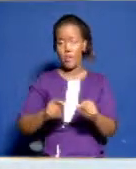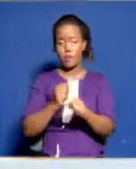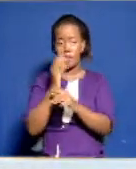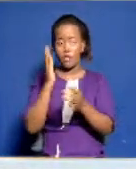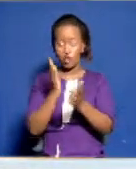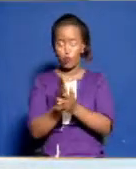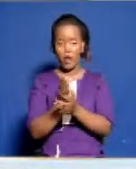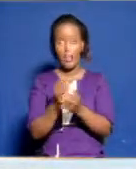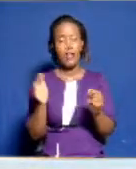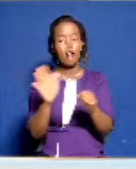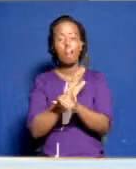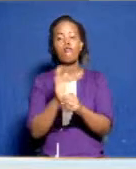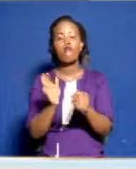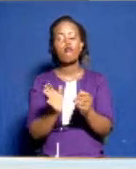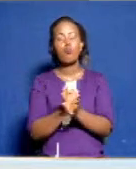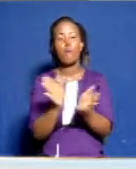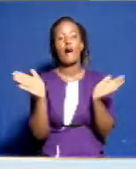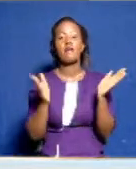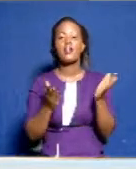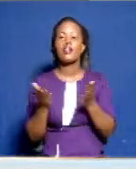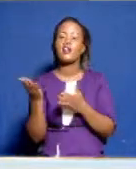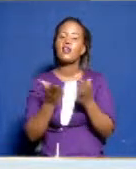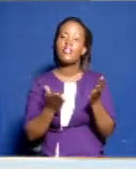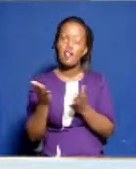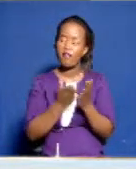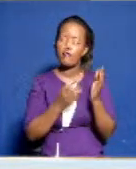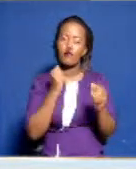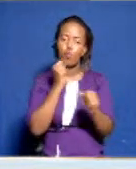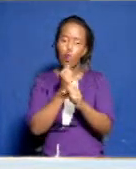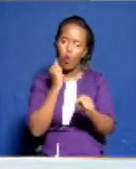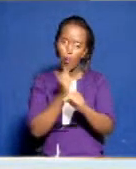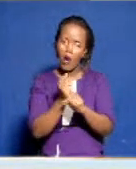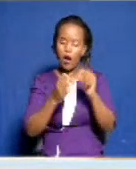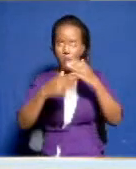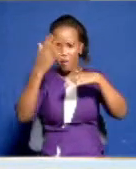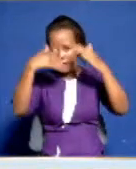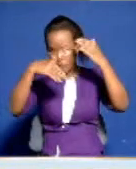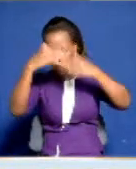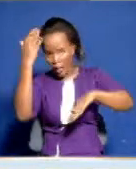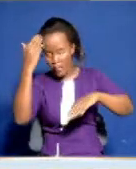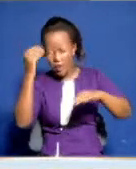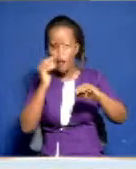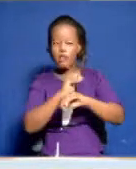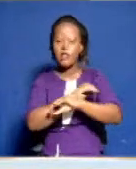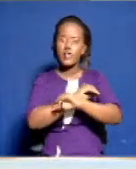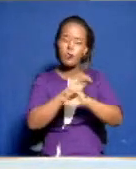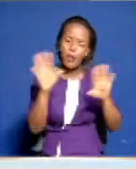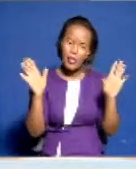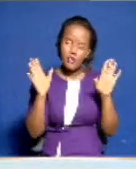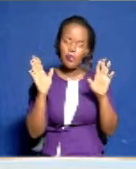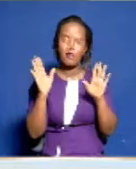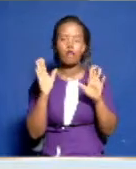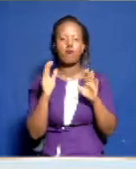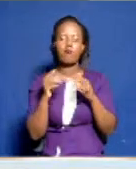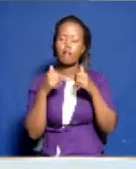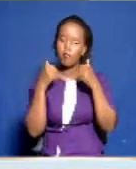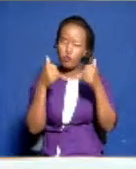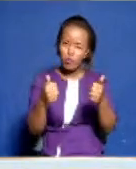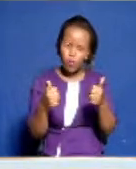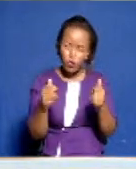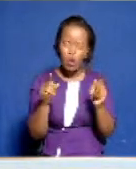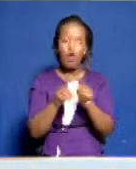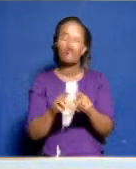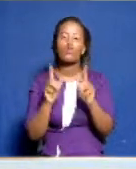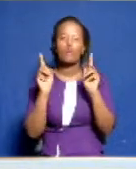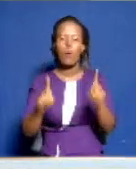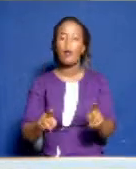public service operates professionally, transparently, efficiently, and it's accountable